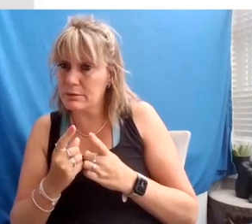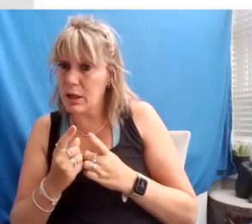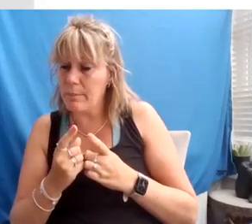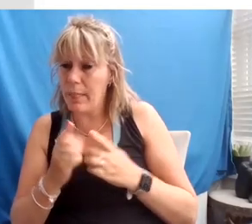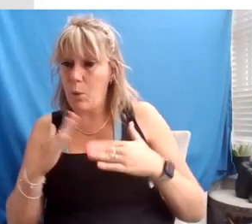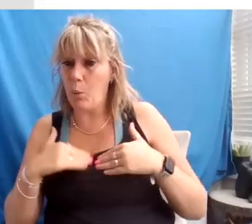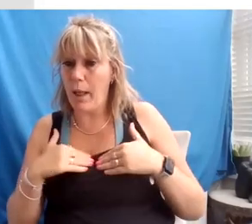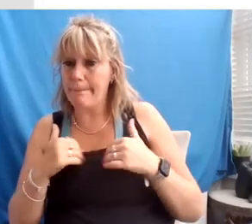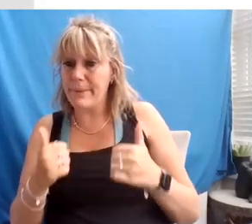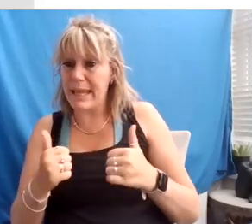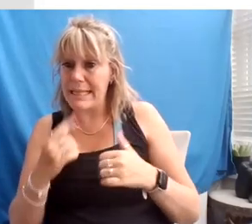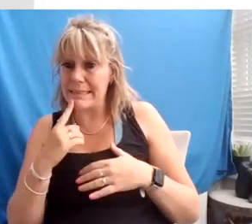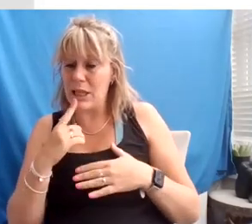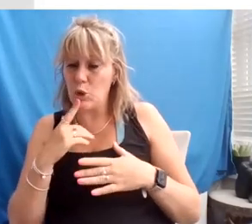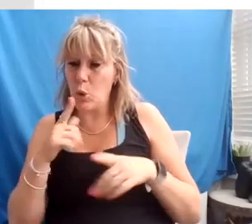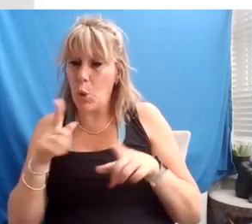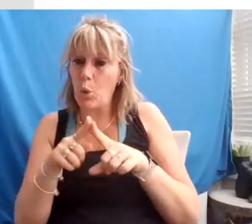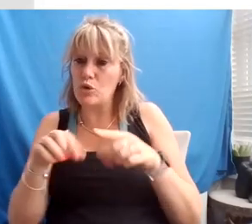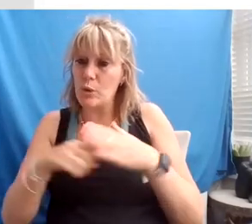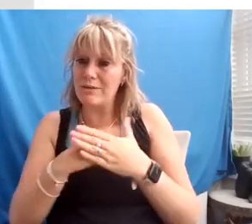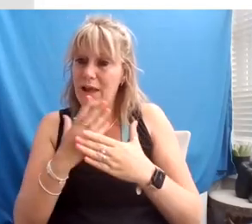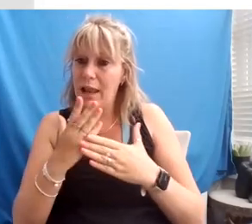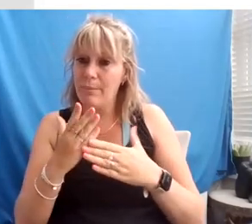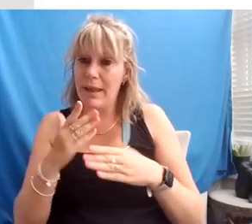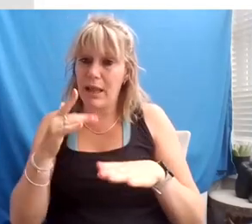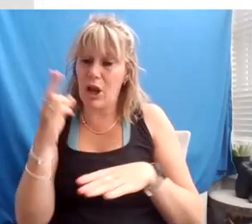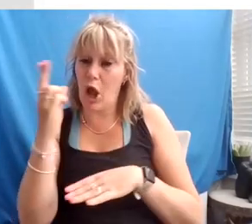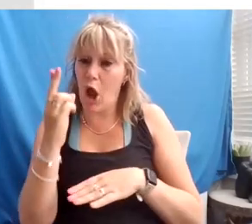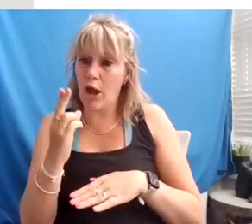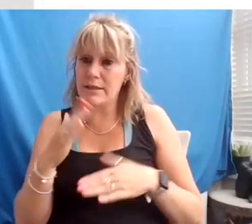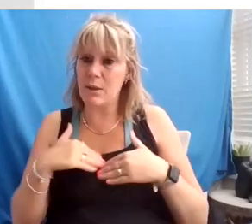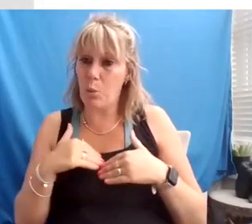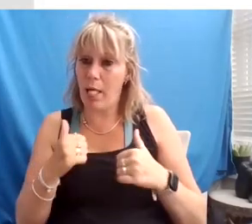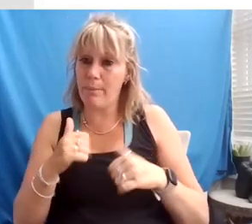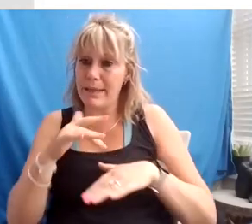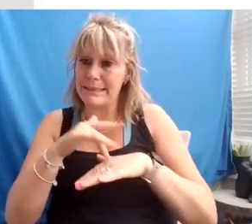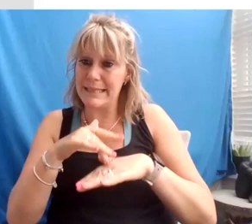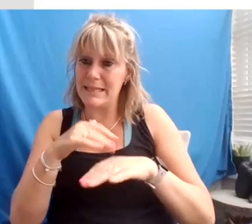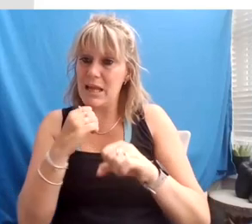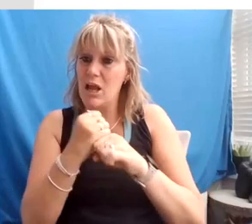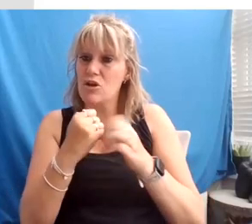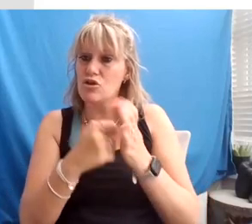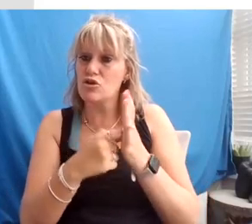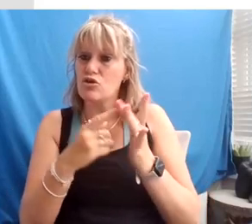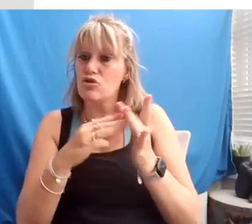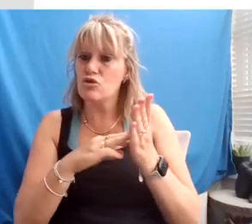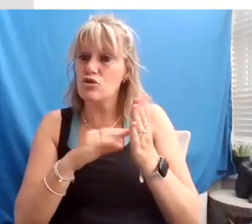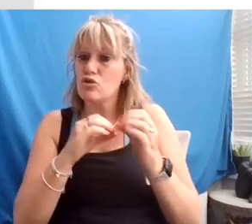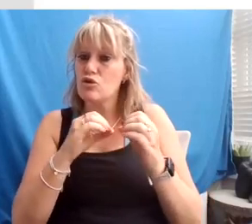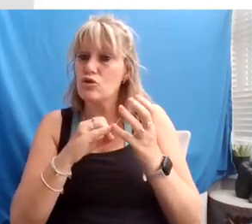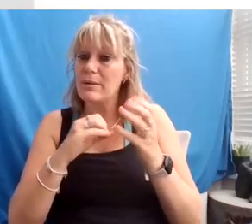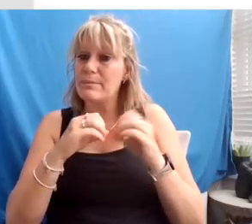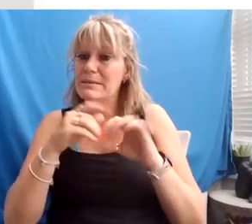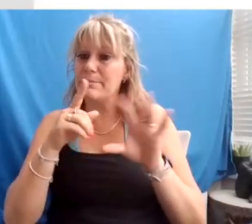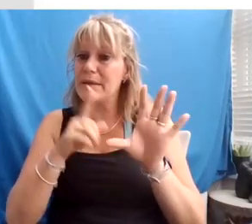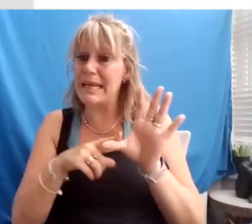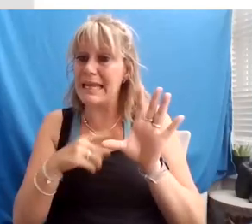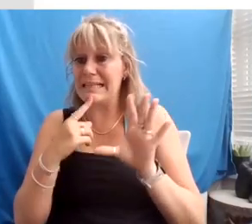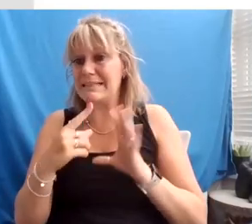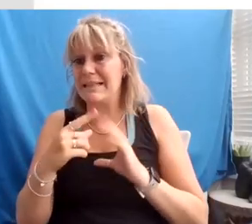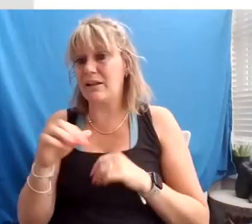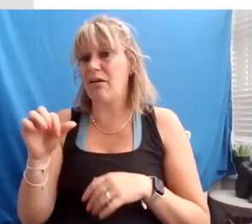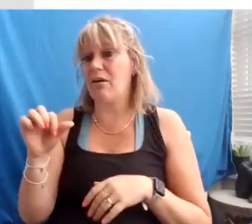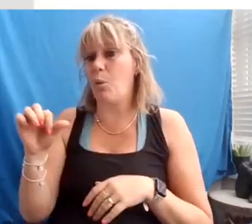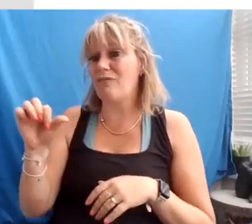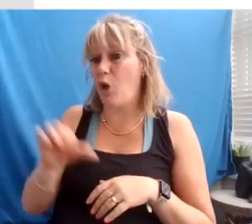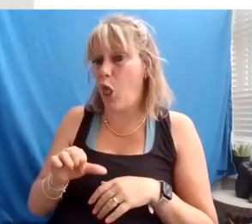You're also developing an arts and well-being centre in Green Street, aren't you? Unfortunately, we've lost that space,